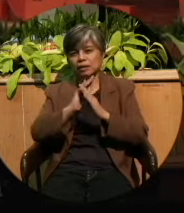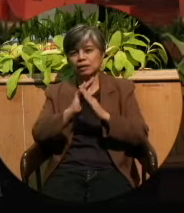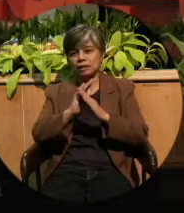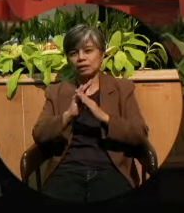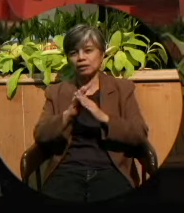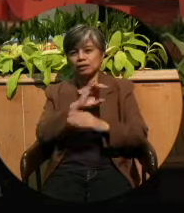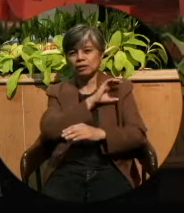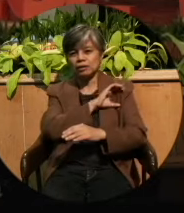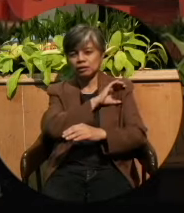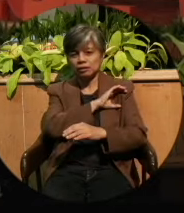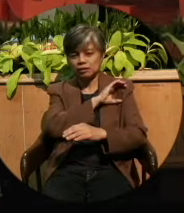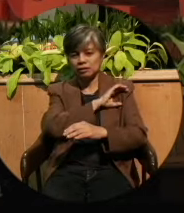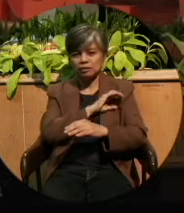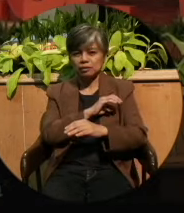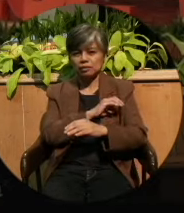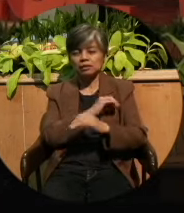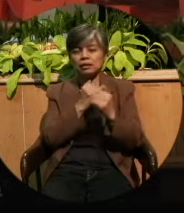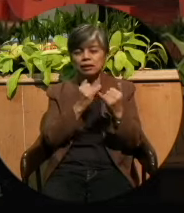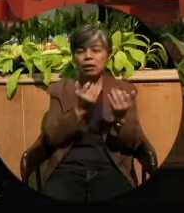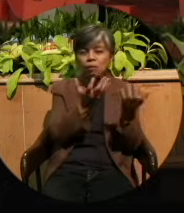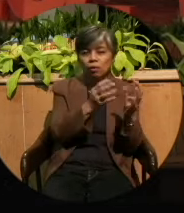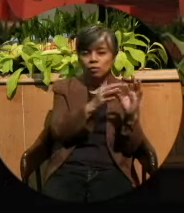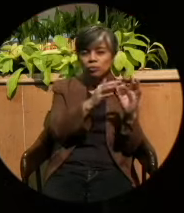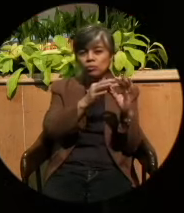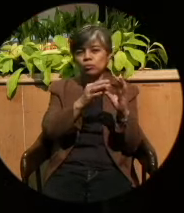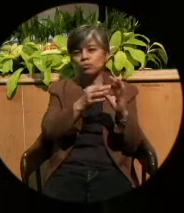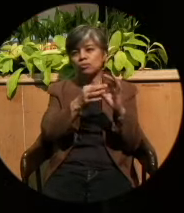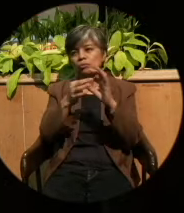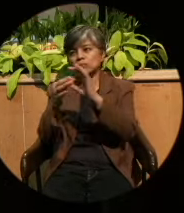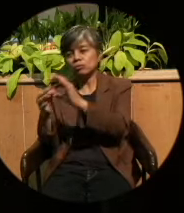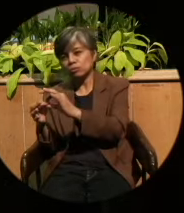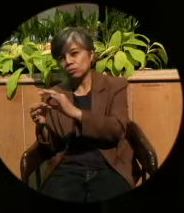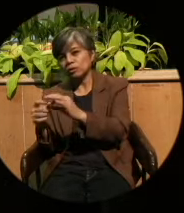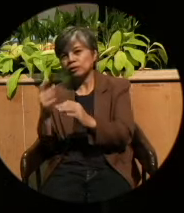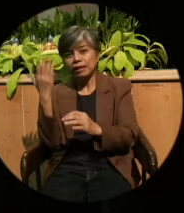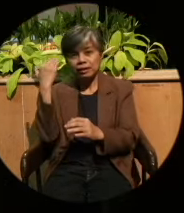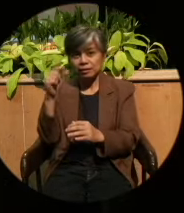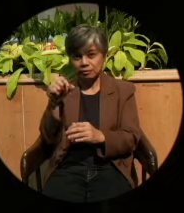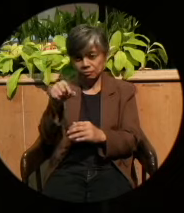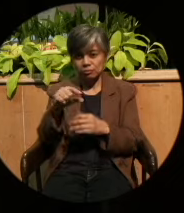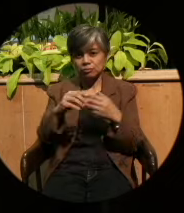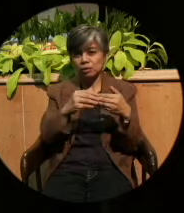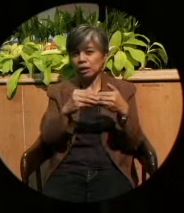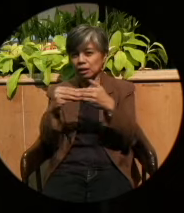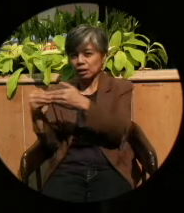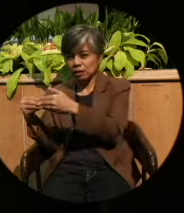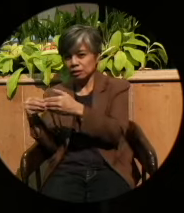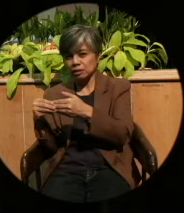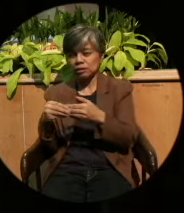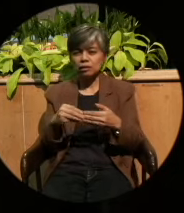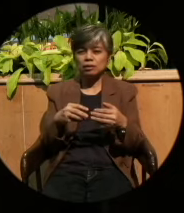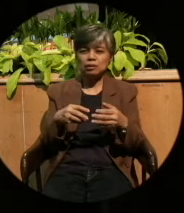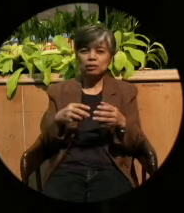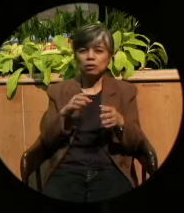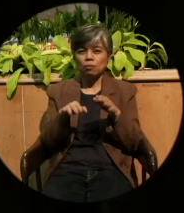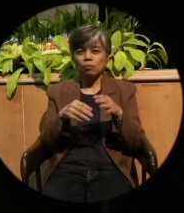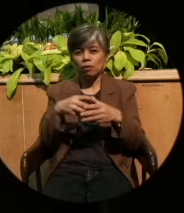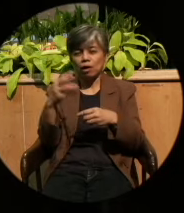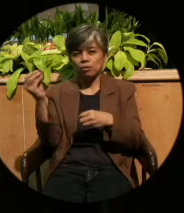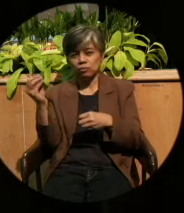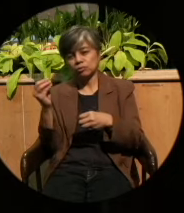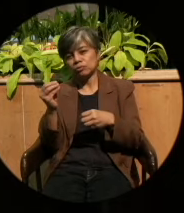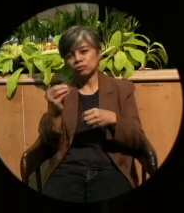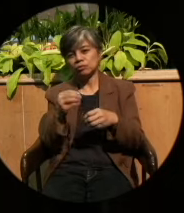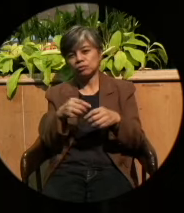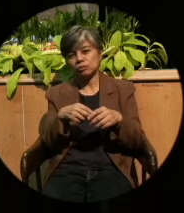Now, link that back to why you led the walkout at Google, right? The coded bias, for example,